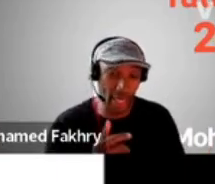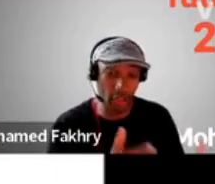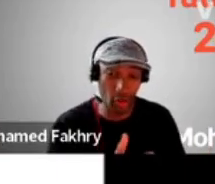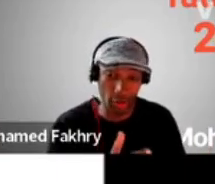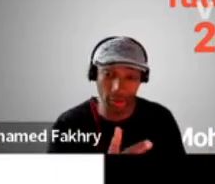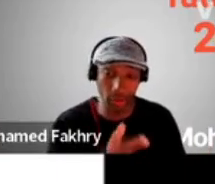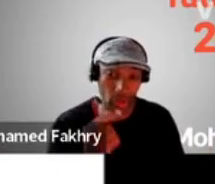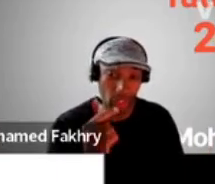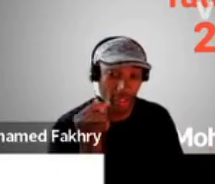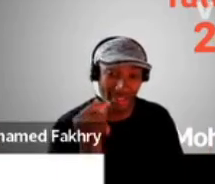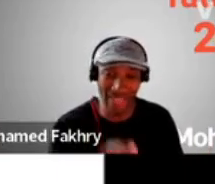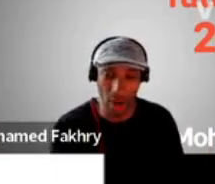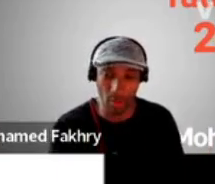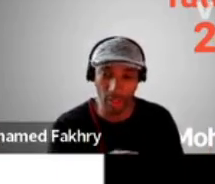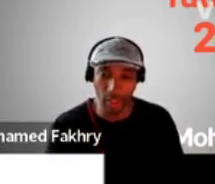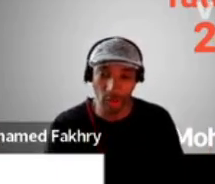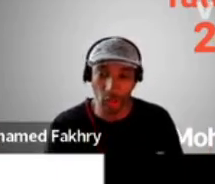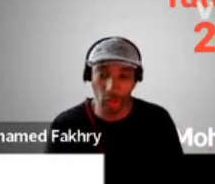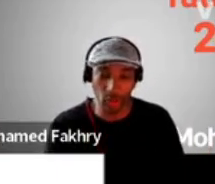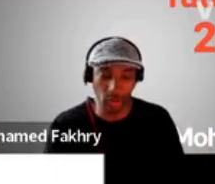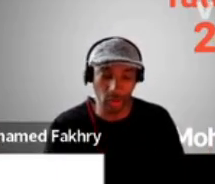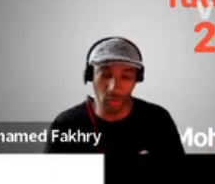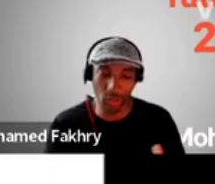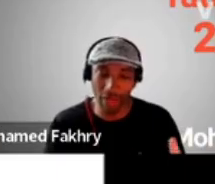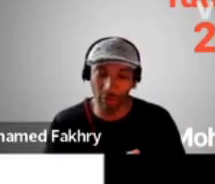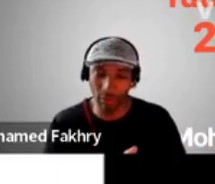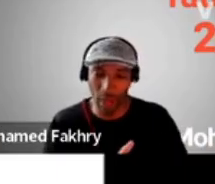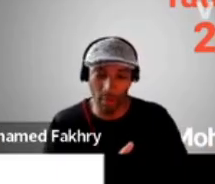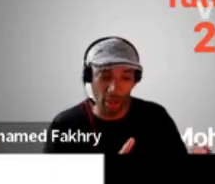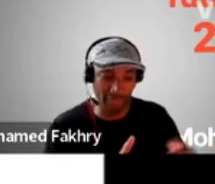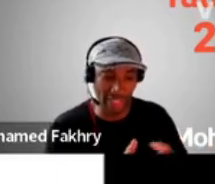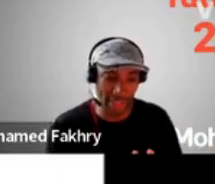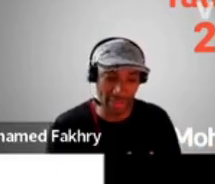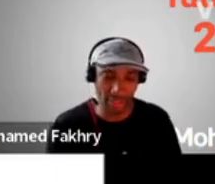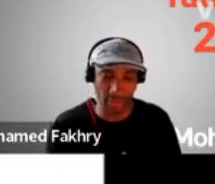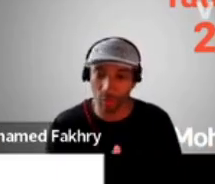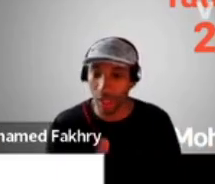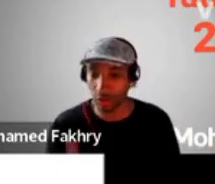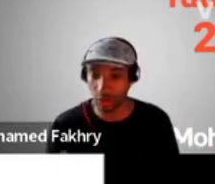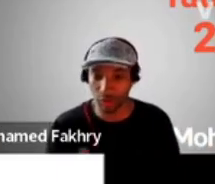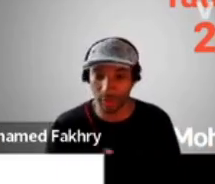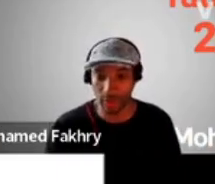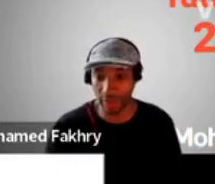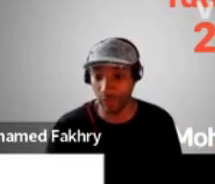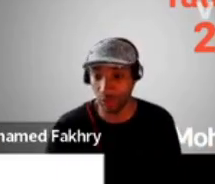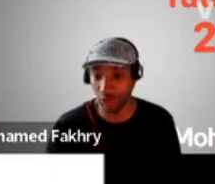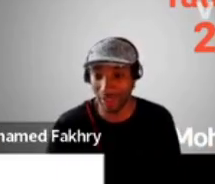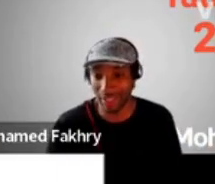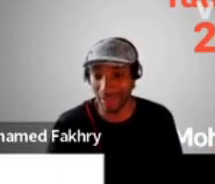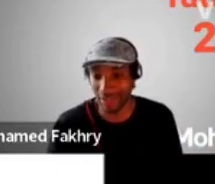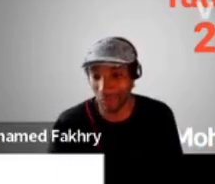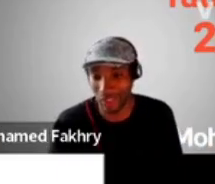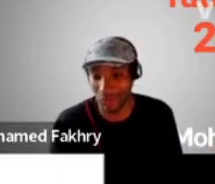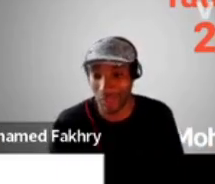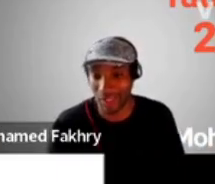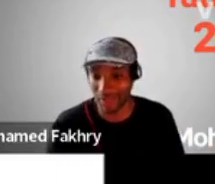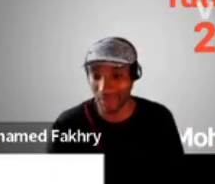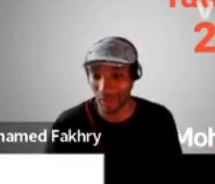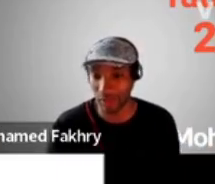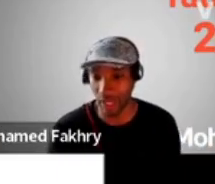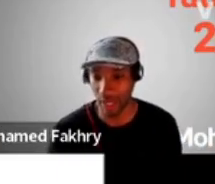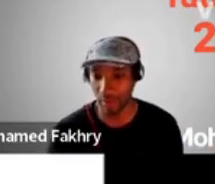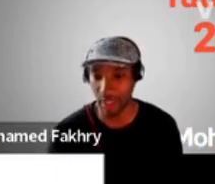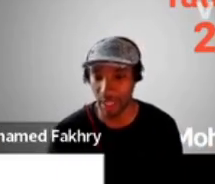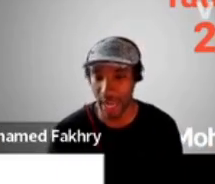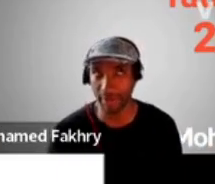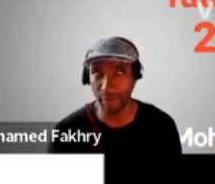like I cannot hear sound. So you have to be aware of that, and then not try to shoot, because if you shoot, it's not really going